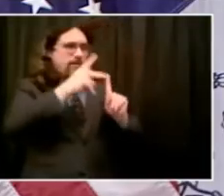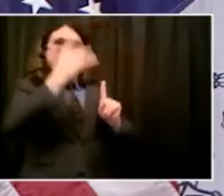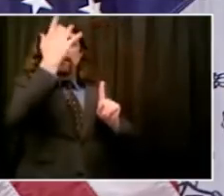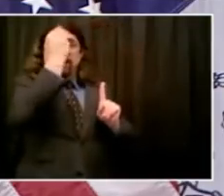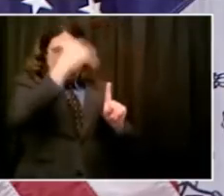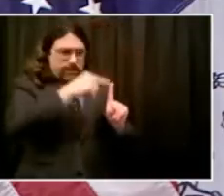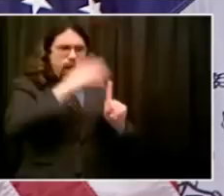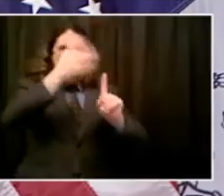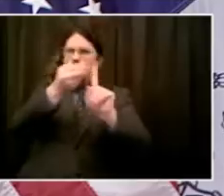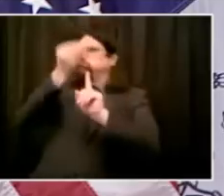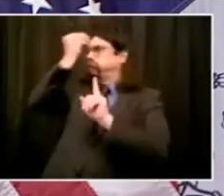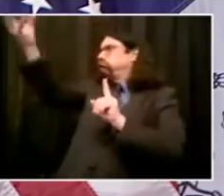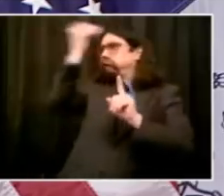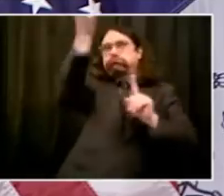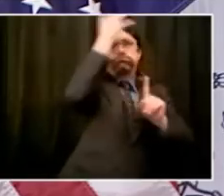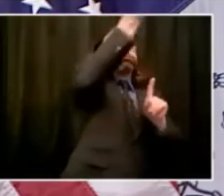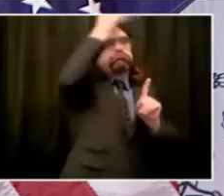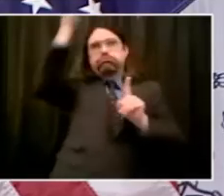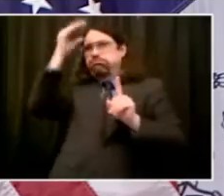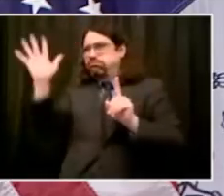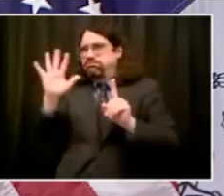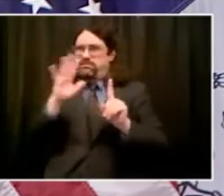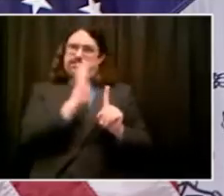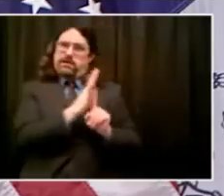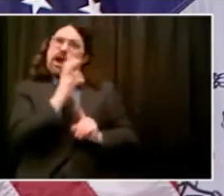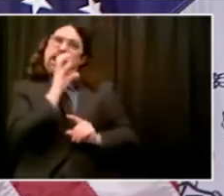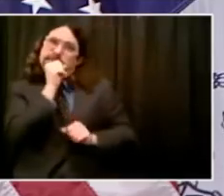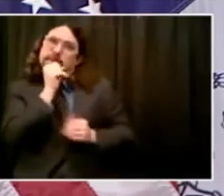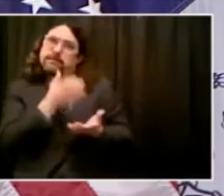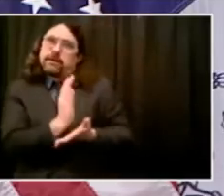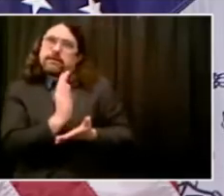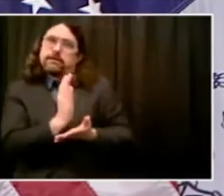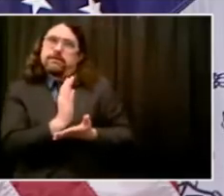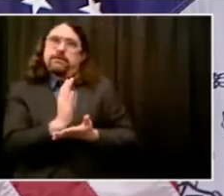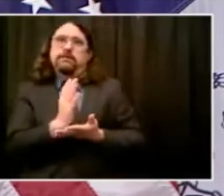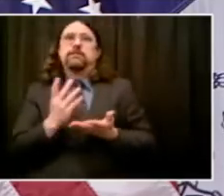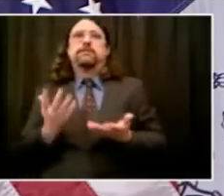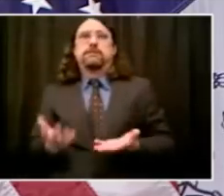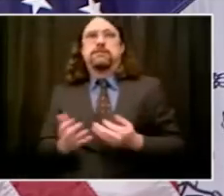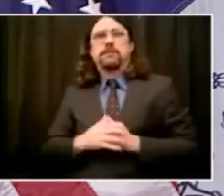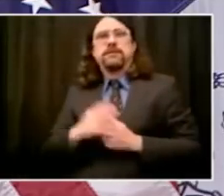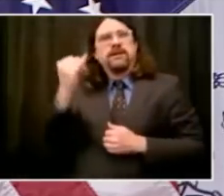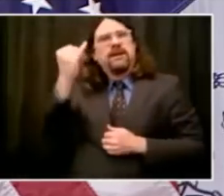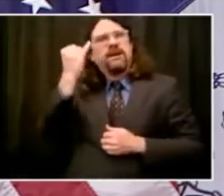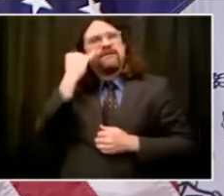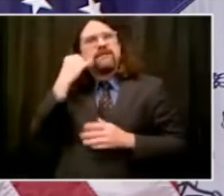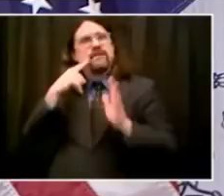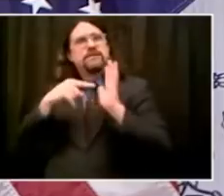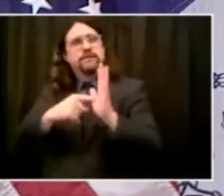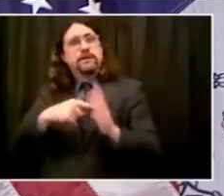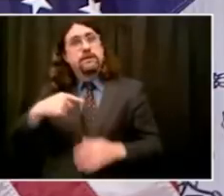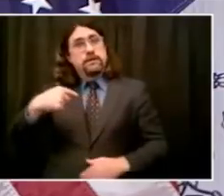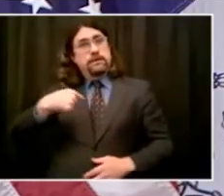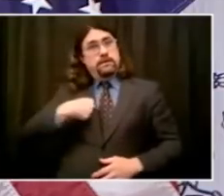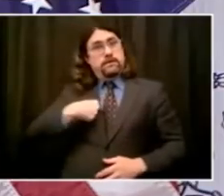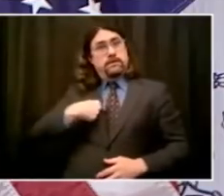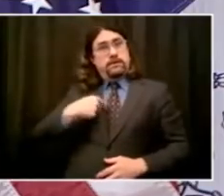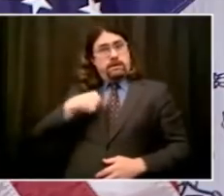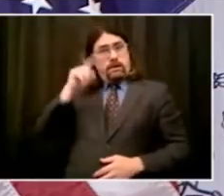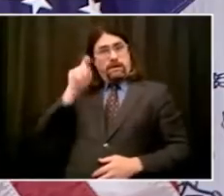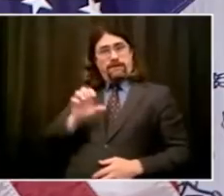that are being taken? And it's, of course, the social distancing and good hygiene and face coverings, but it's